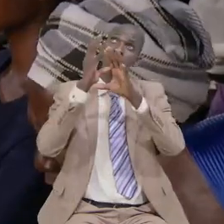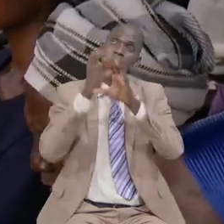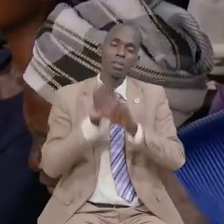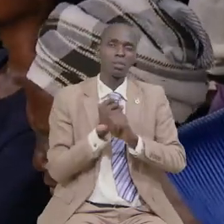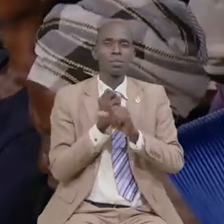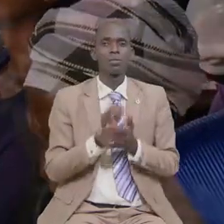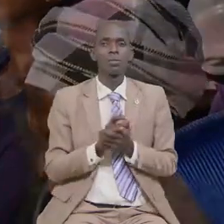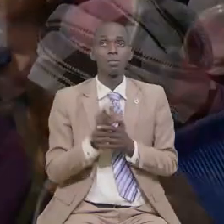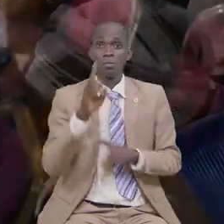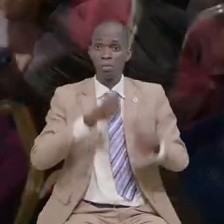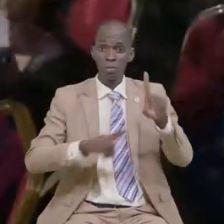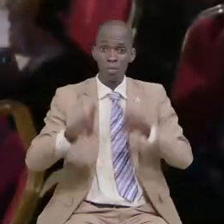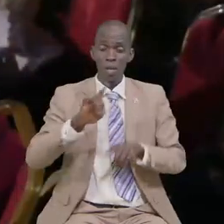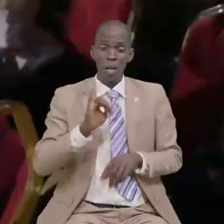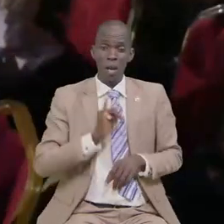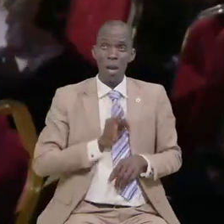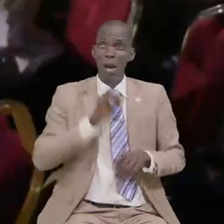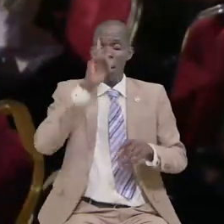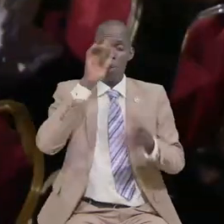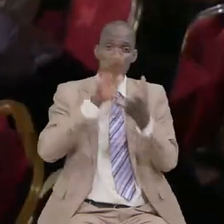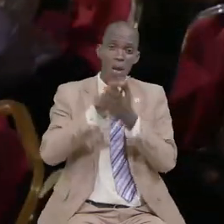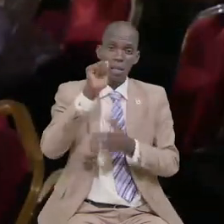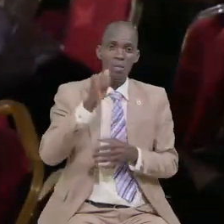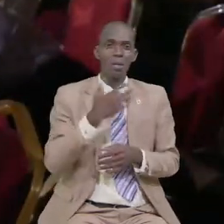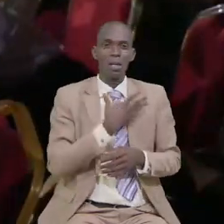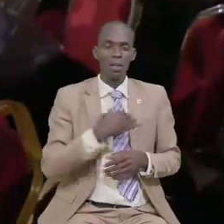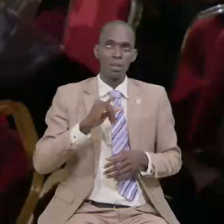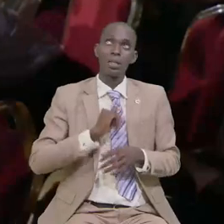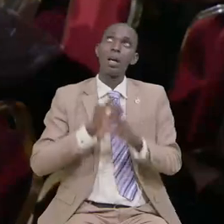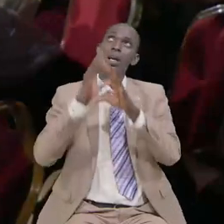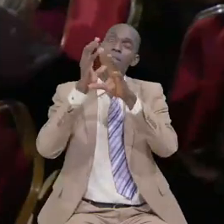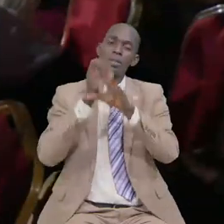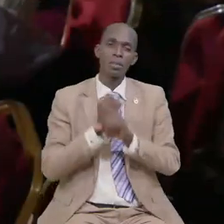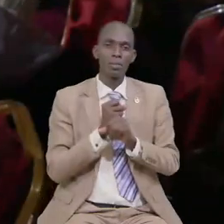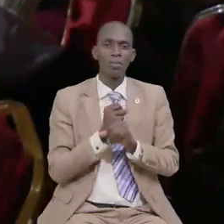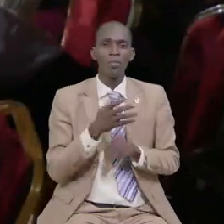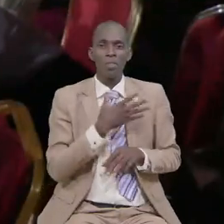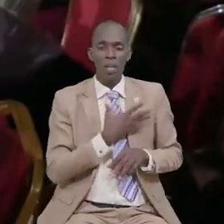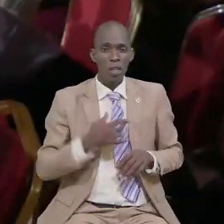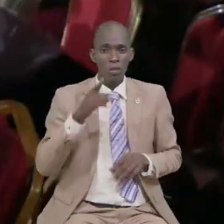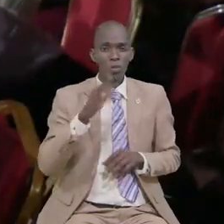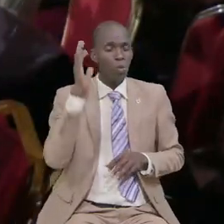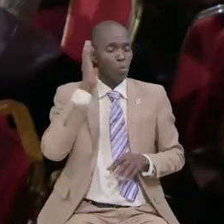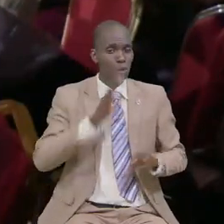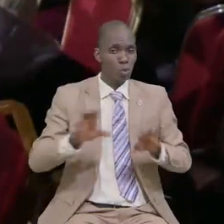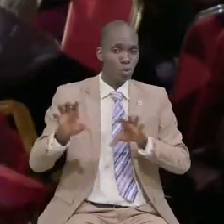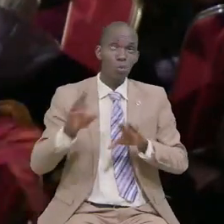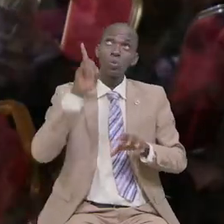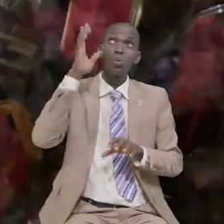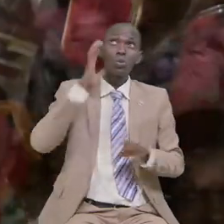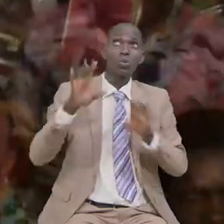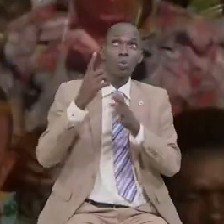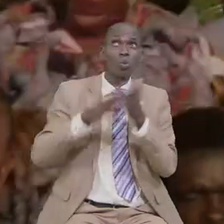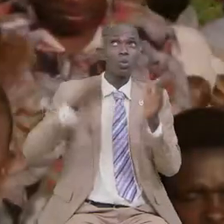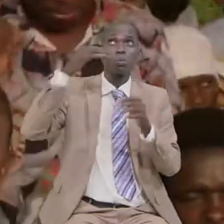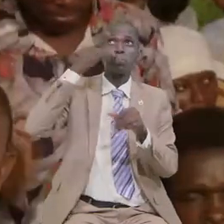I believe and I receive. And you will do what you said you'll do.